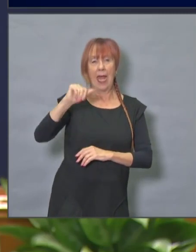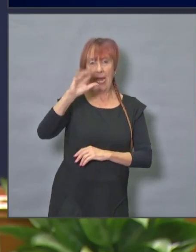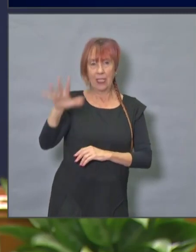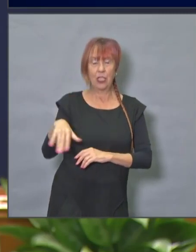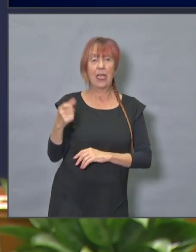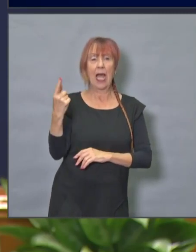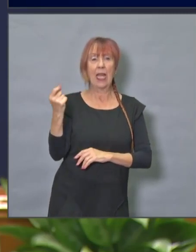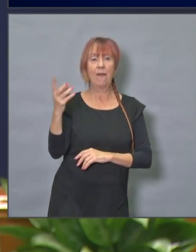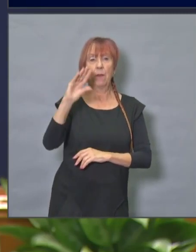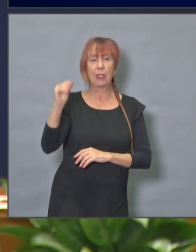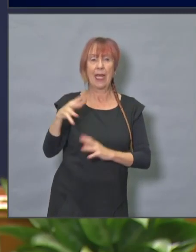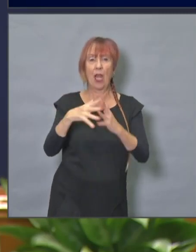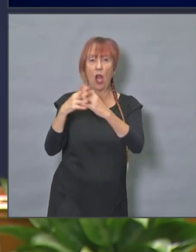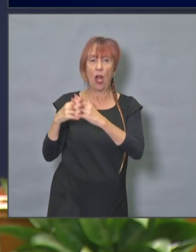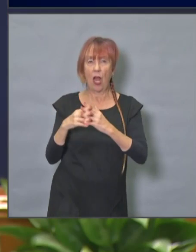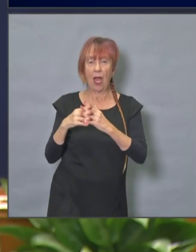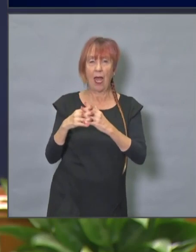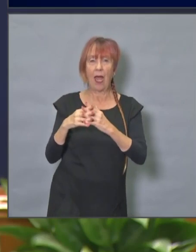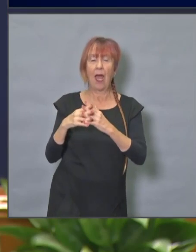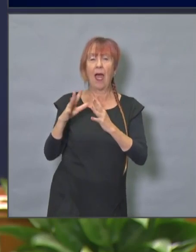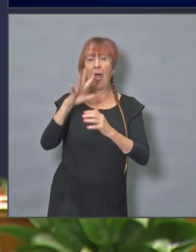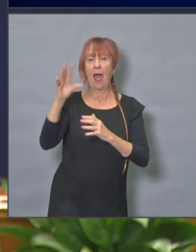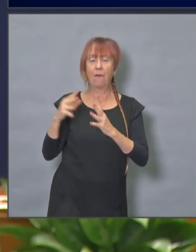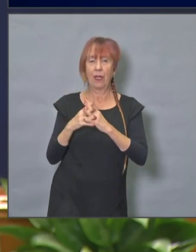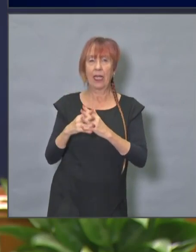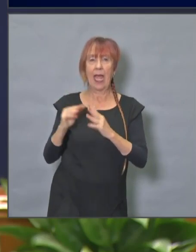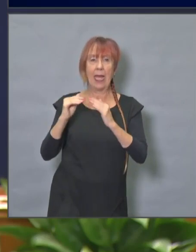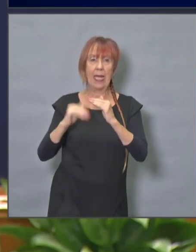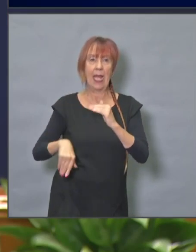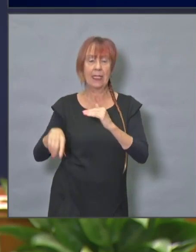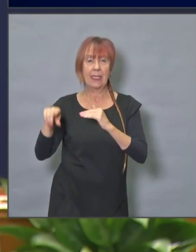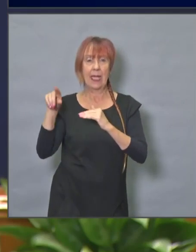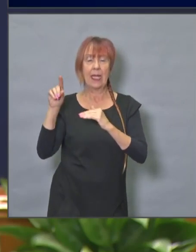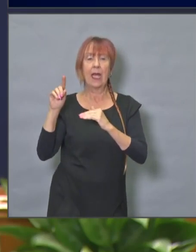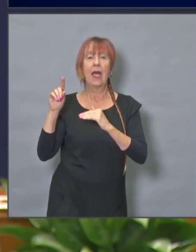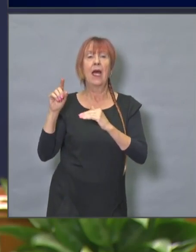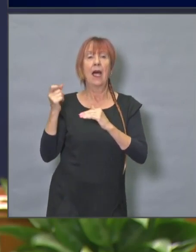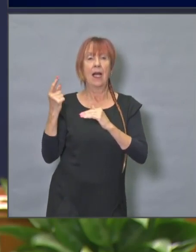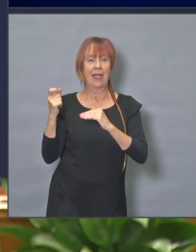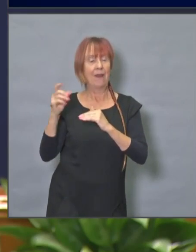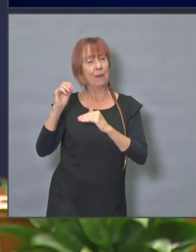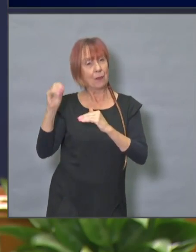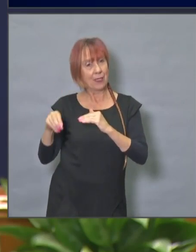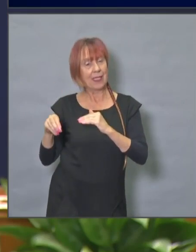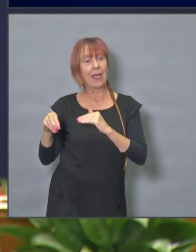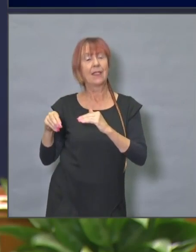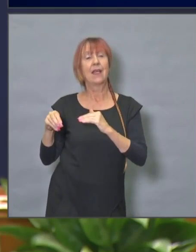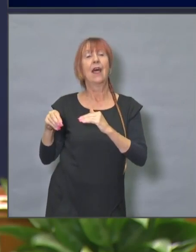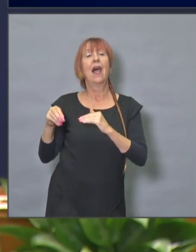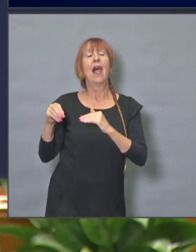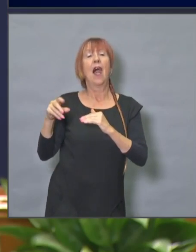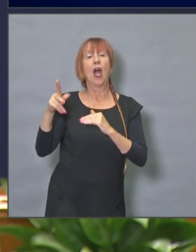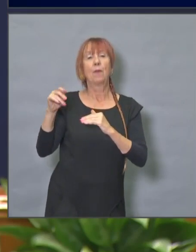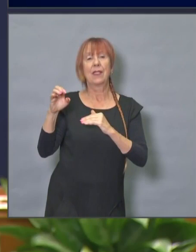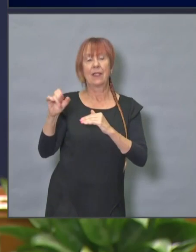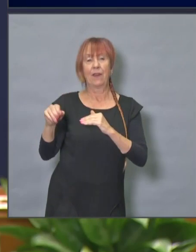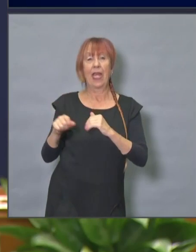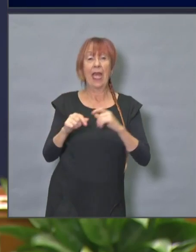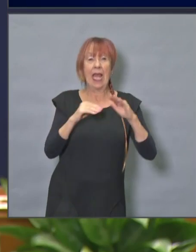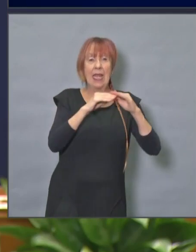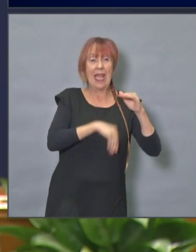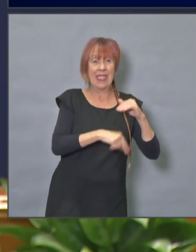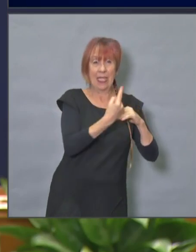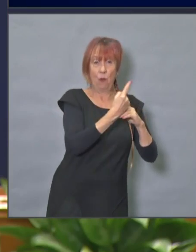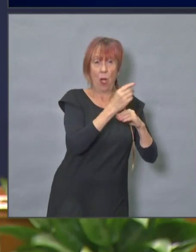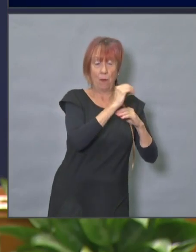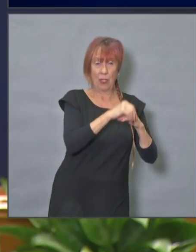slightly less than 1% are Native Hawaiian or Pacific Islander, and 1% identified with another race or ethnicity. We